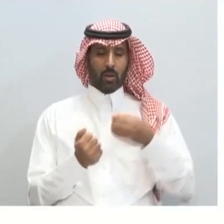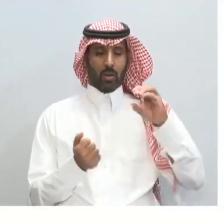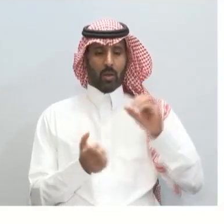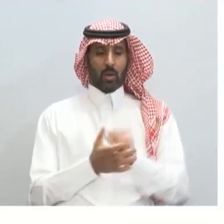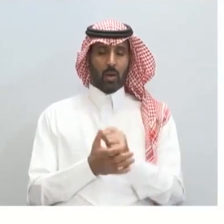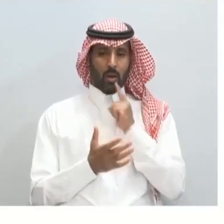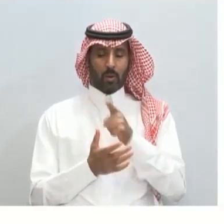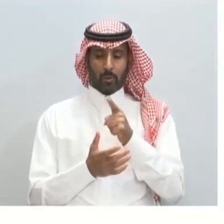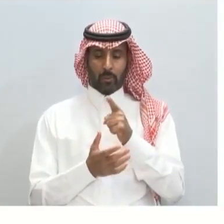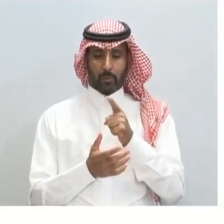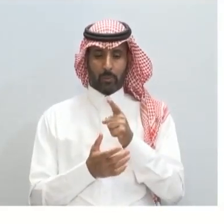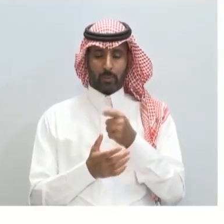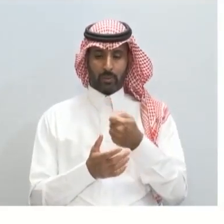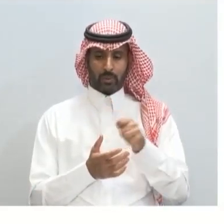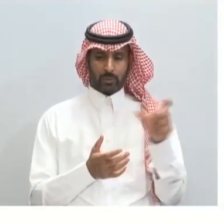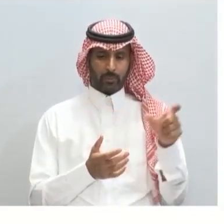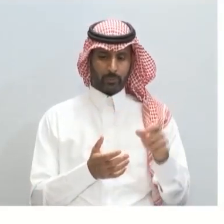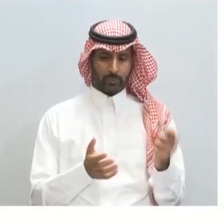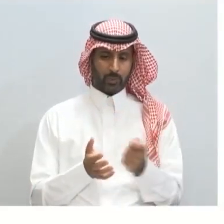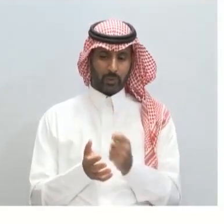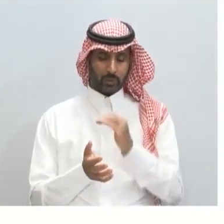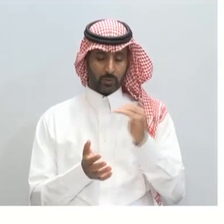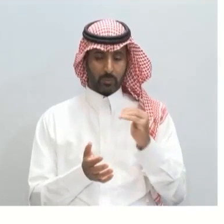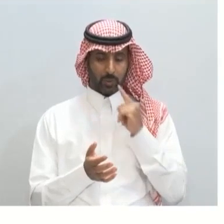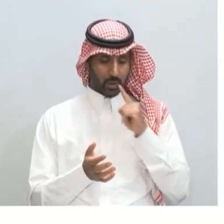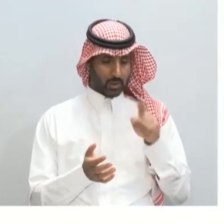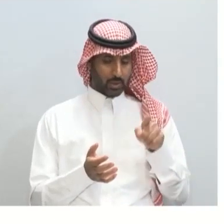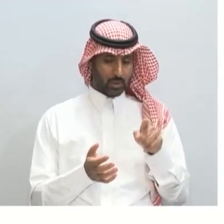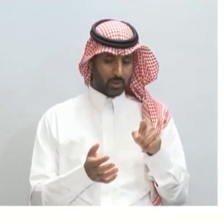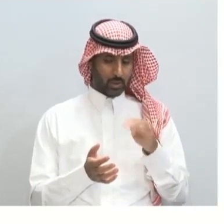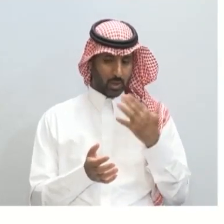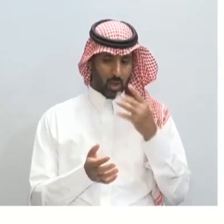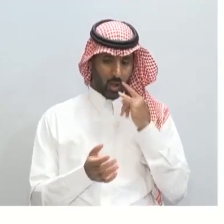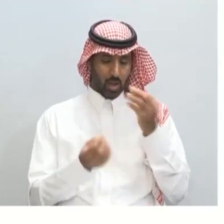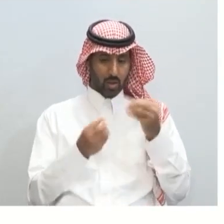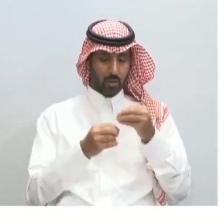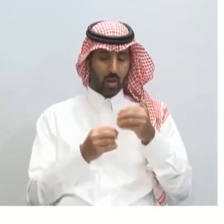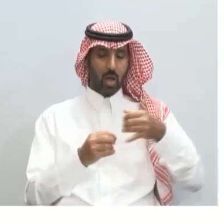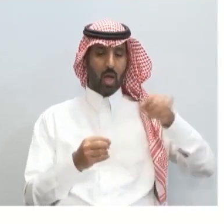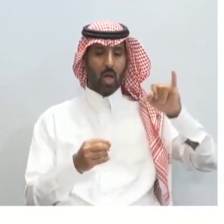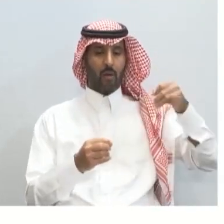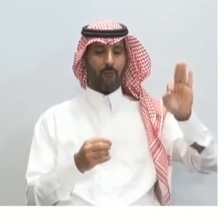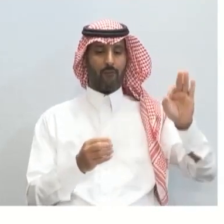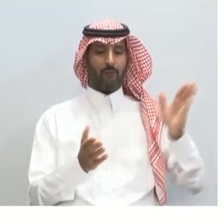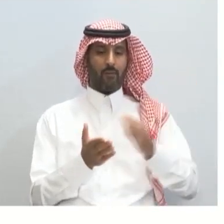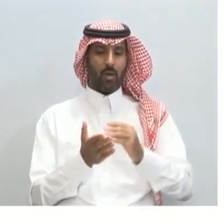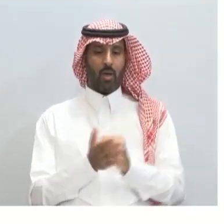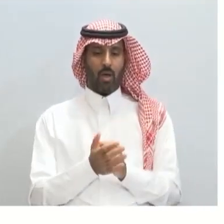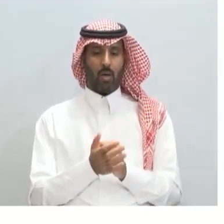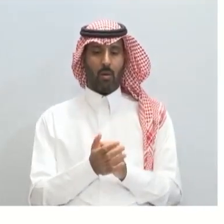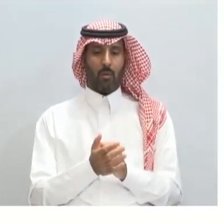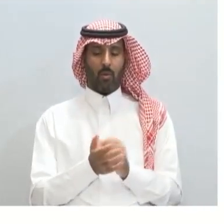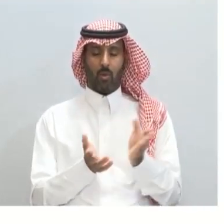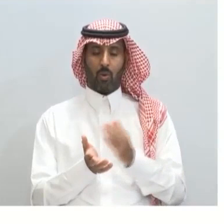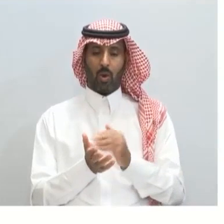here use the Q words to write a new sentence with as though or as if Bianca is not a